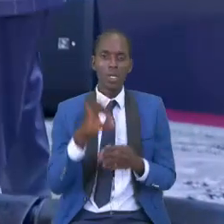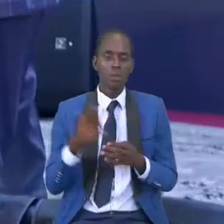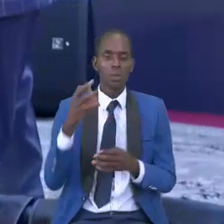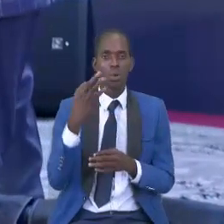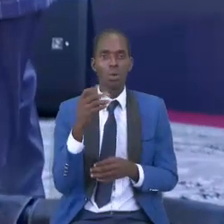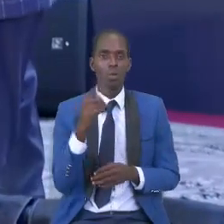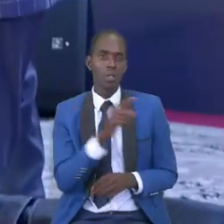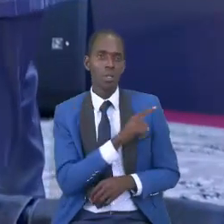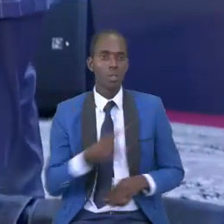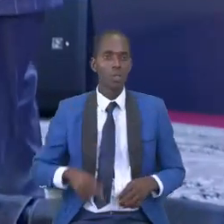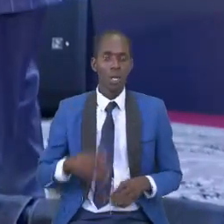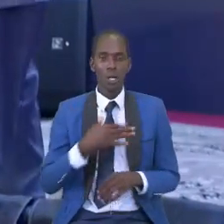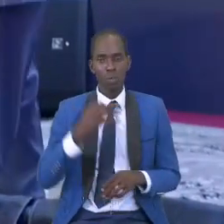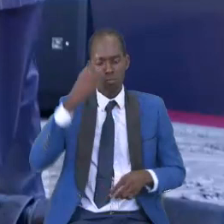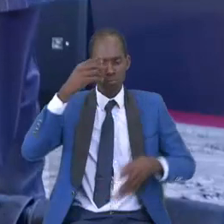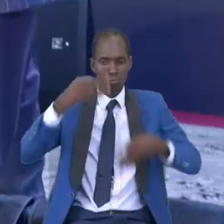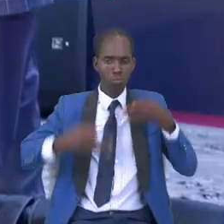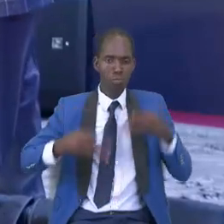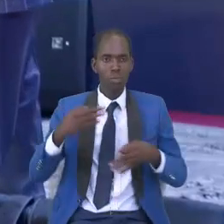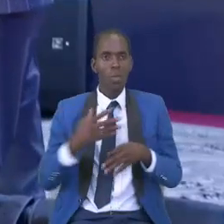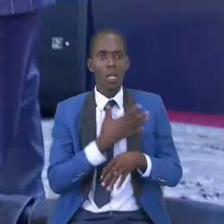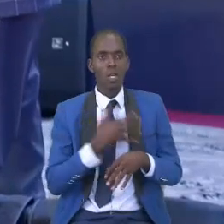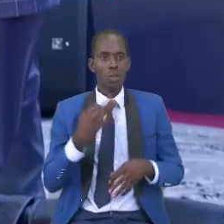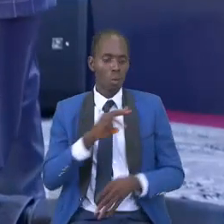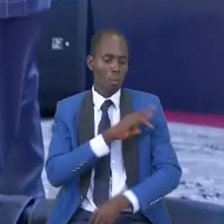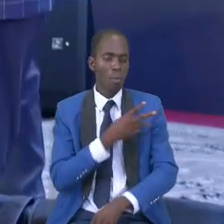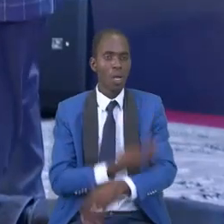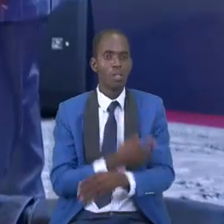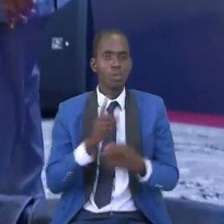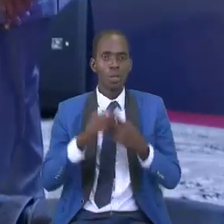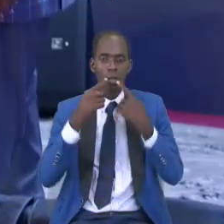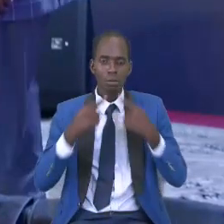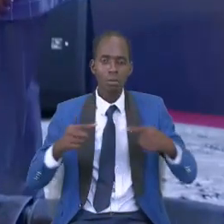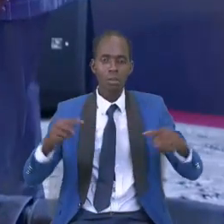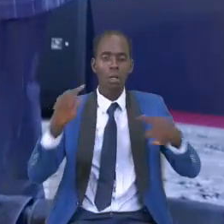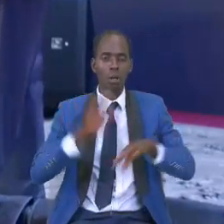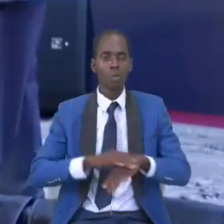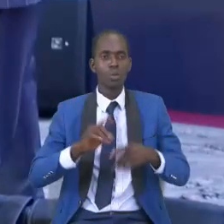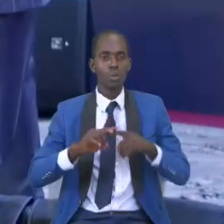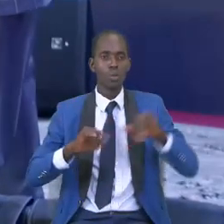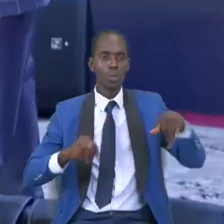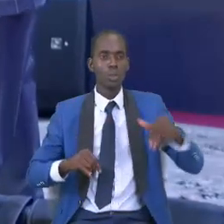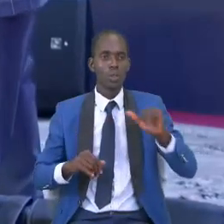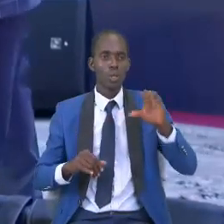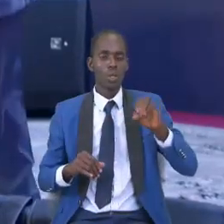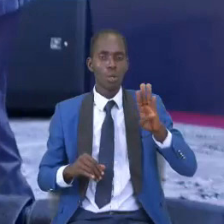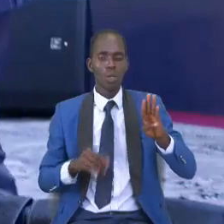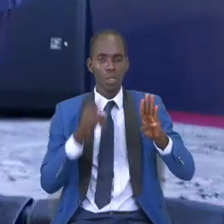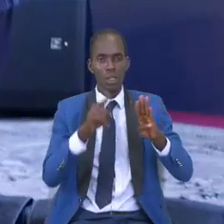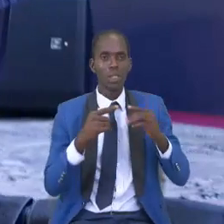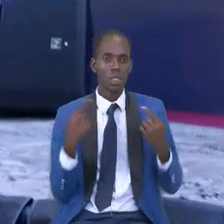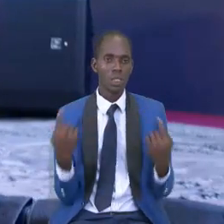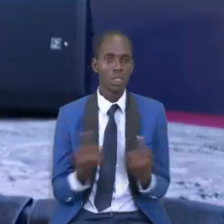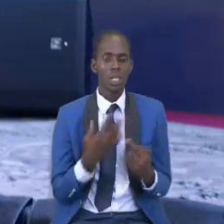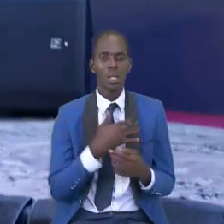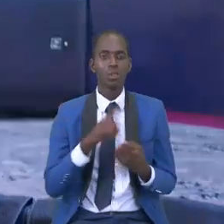Lord, and of judgment, of justice, and of might, to declare unto Jacob his transgression, and